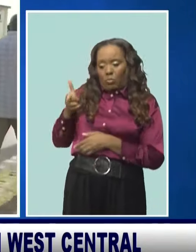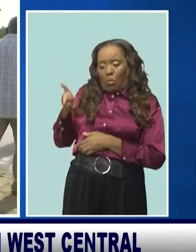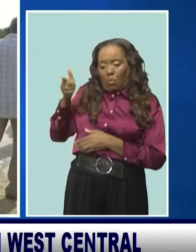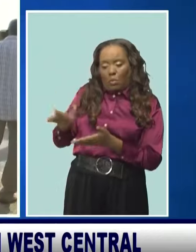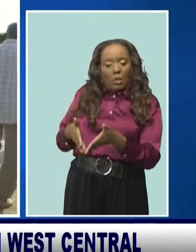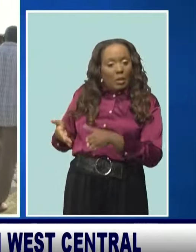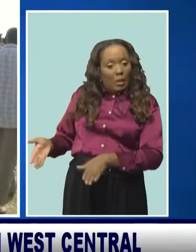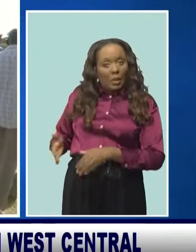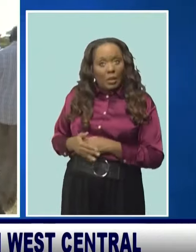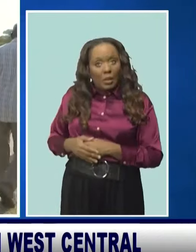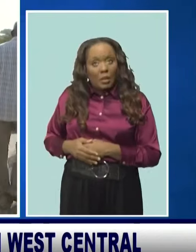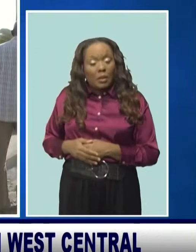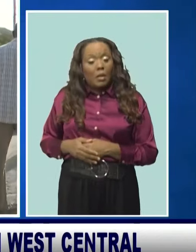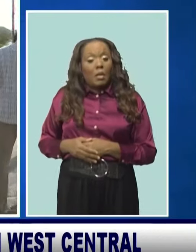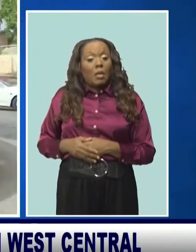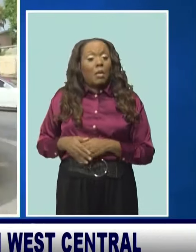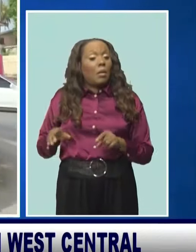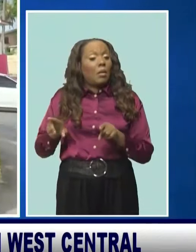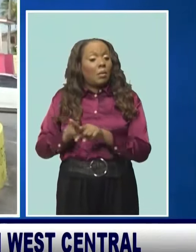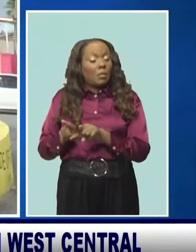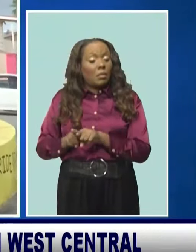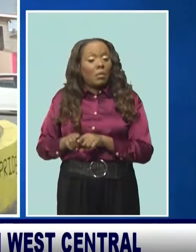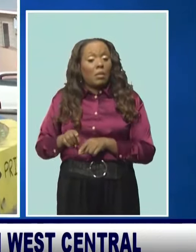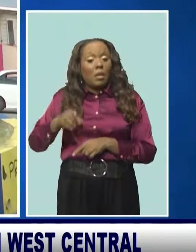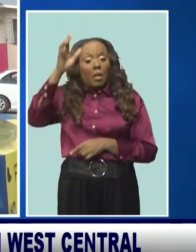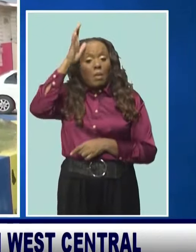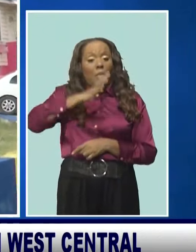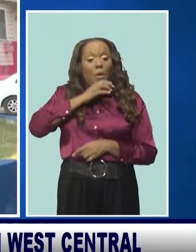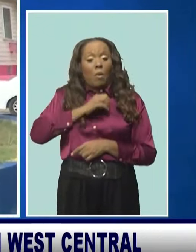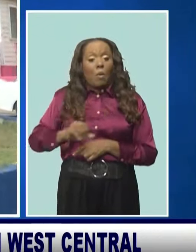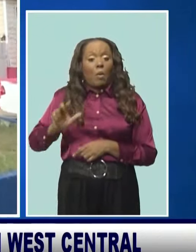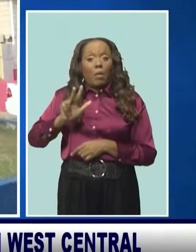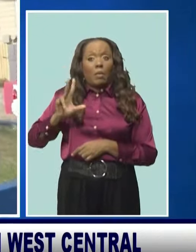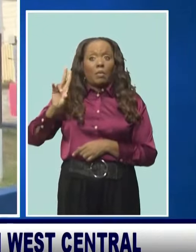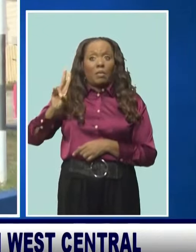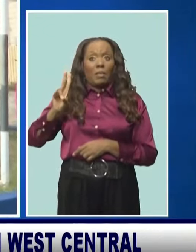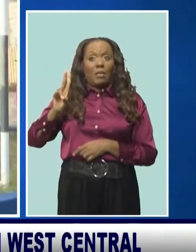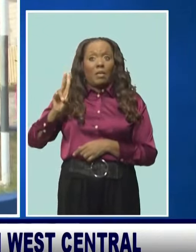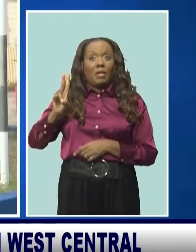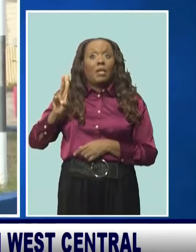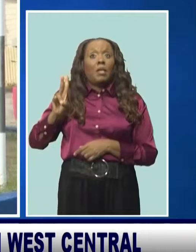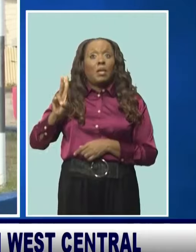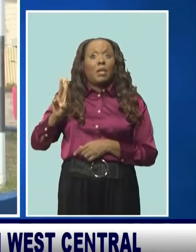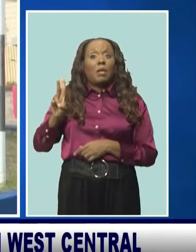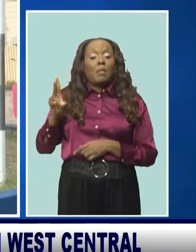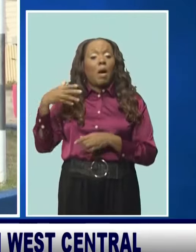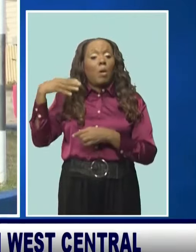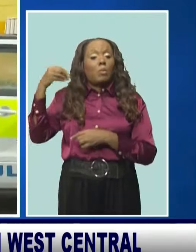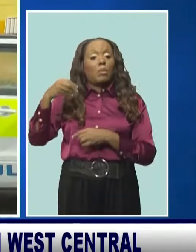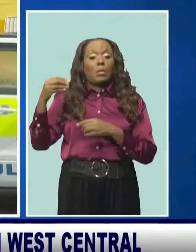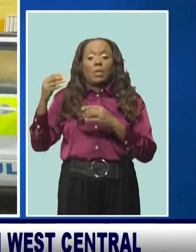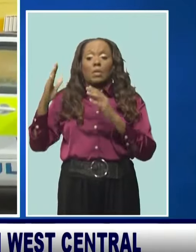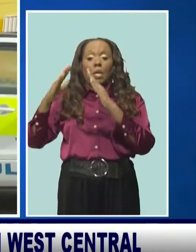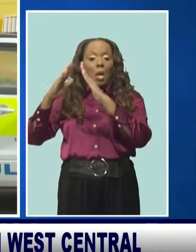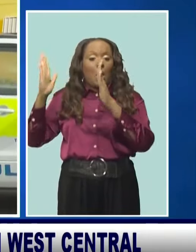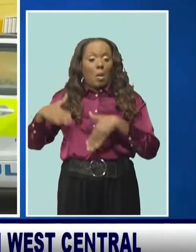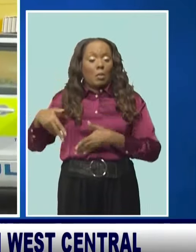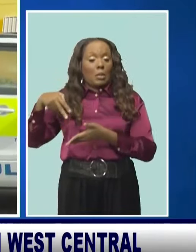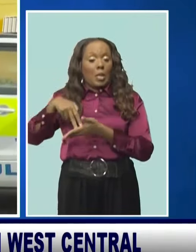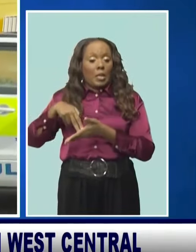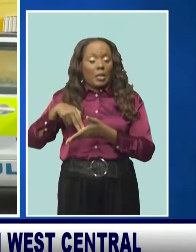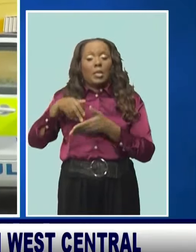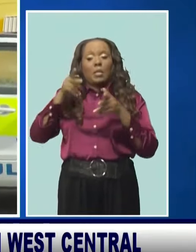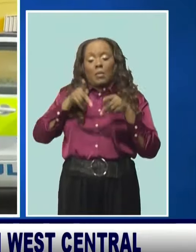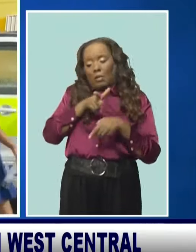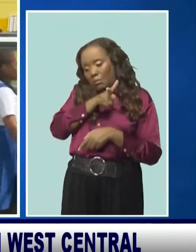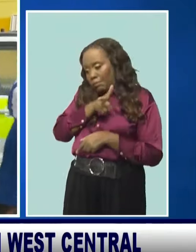Less than a month earlier, 37-year-old Omar Haynes was shot dead outside his house at Green Hill Drive, Silver Hill. These